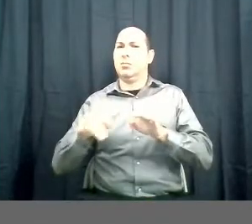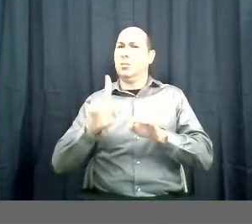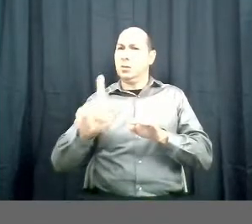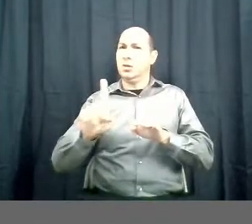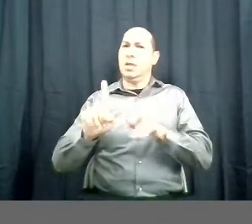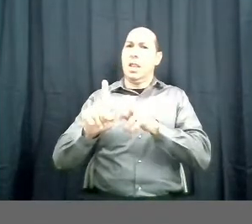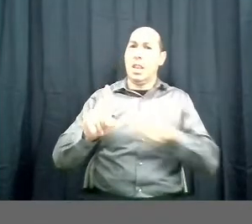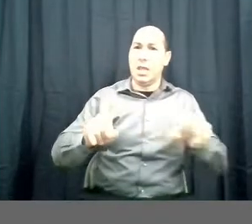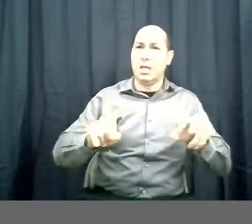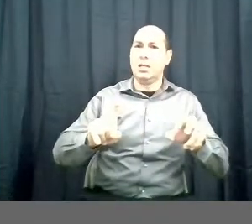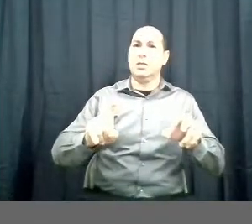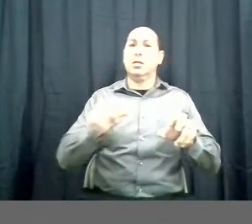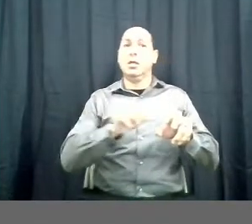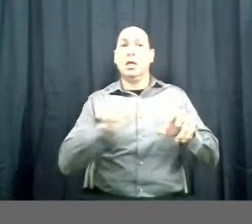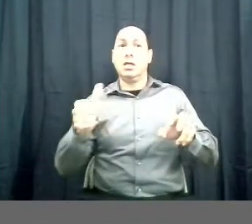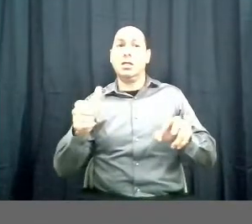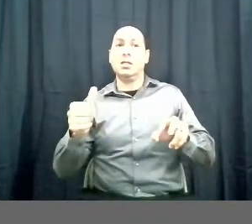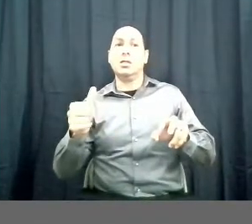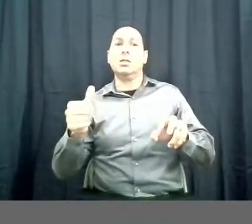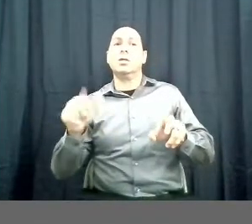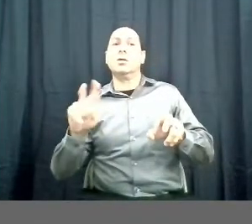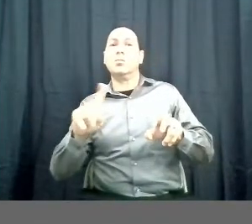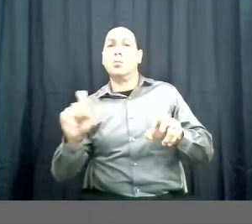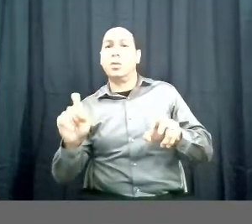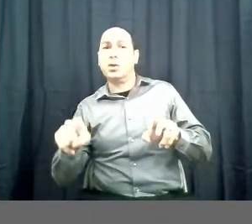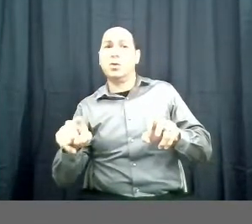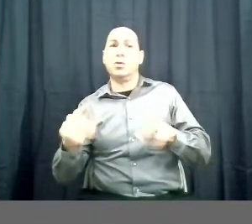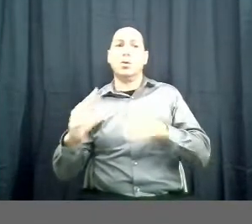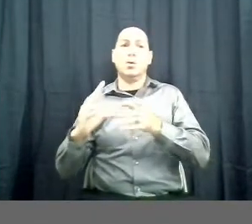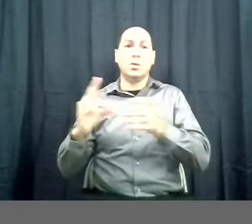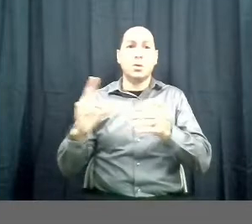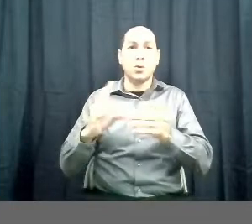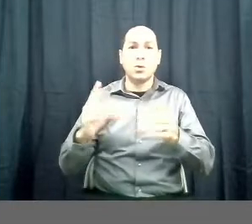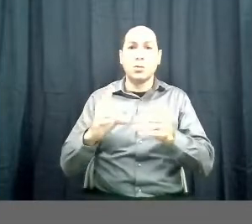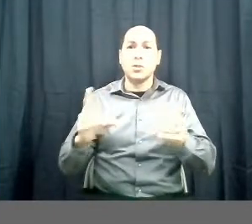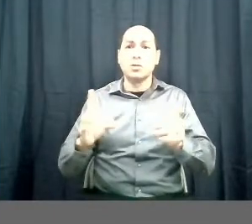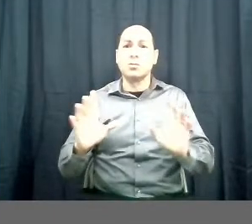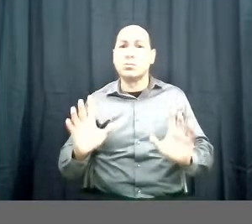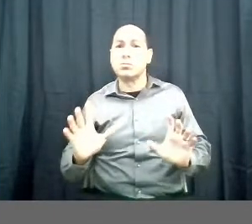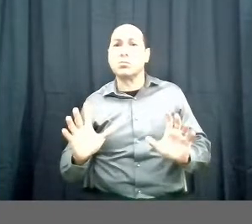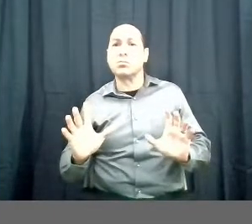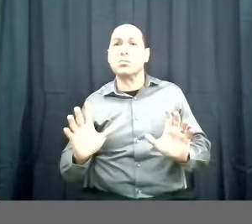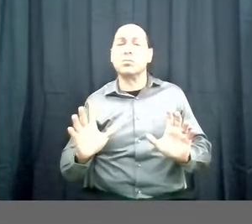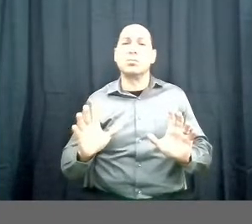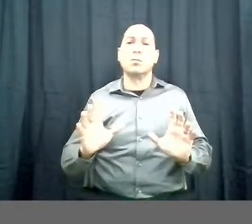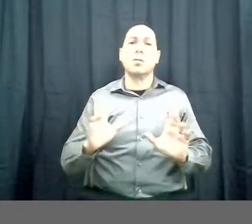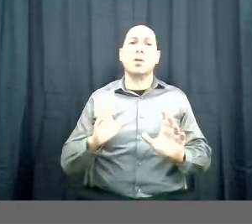any other questions or conversation or comments from the board?